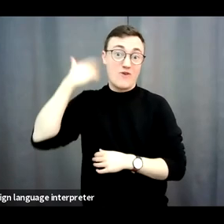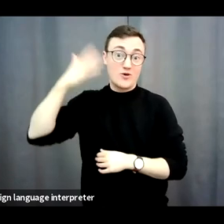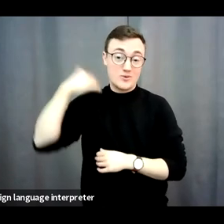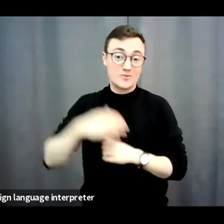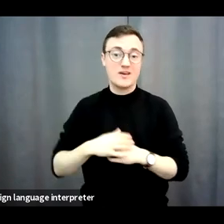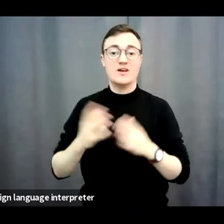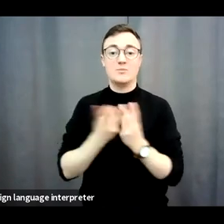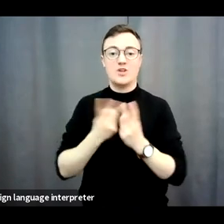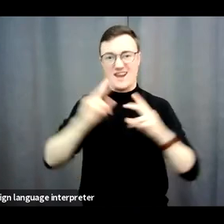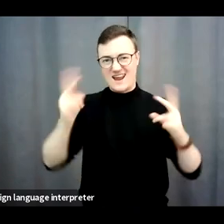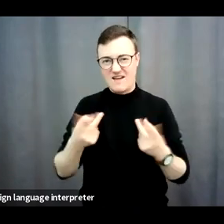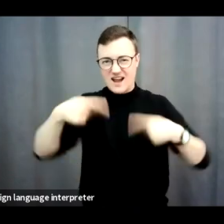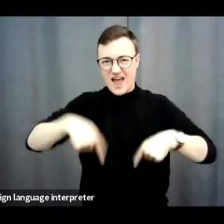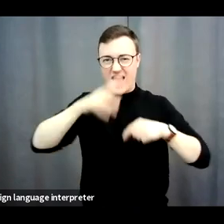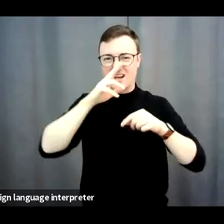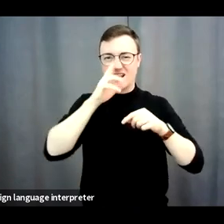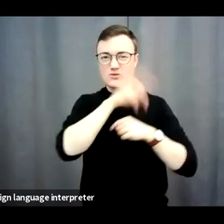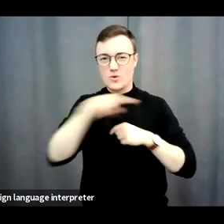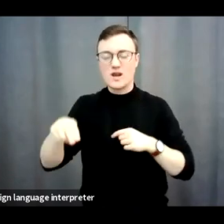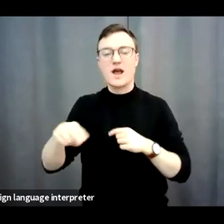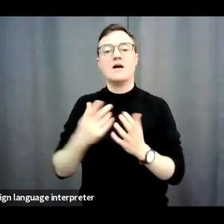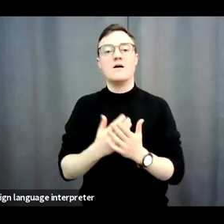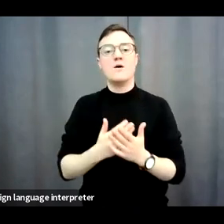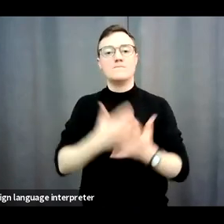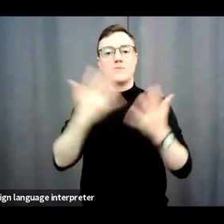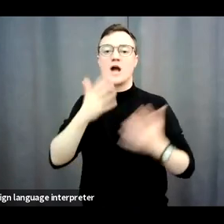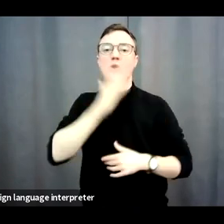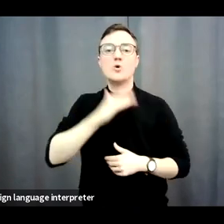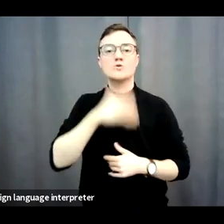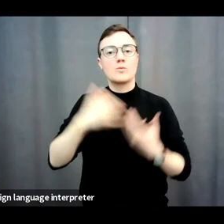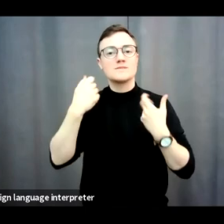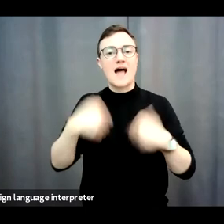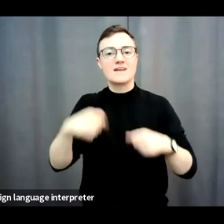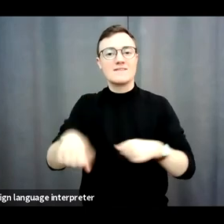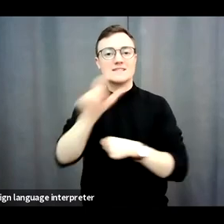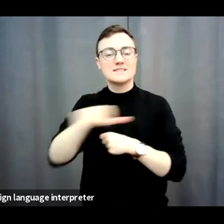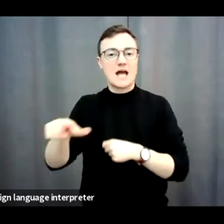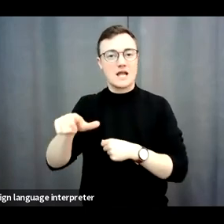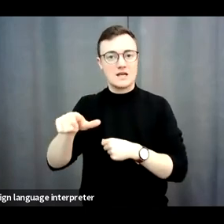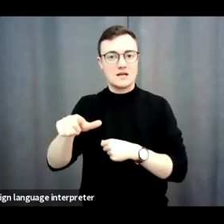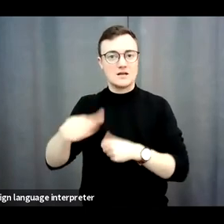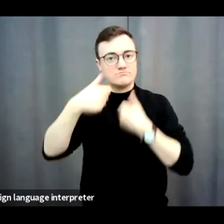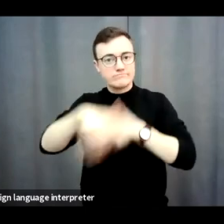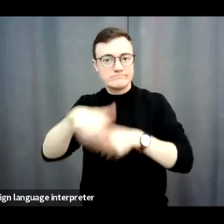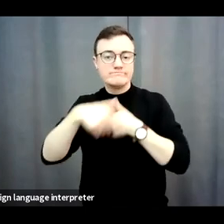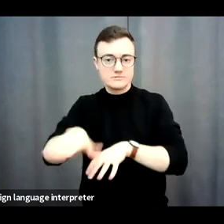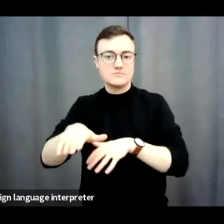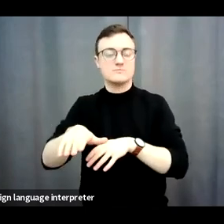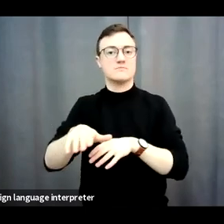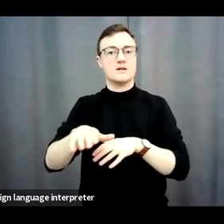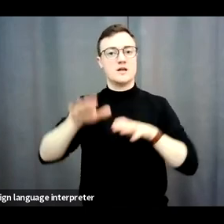it has been a lot of youth activists who actually have driven that topic to the forefront. And now we're seeing more and